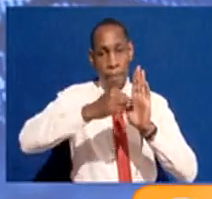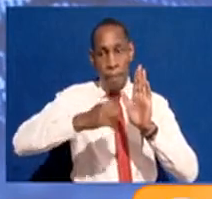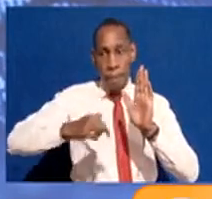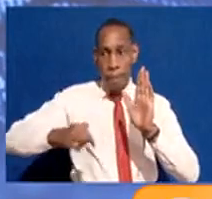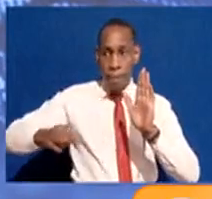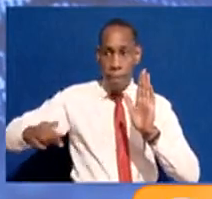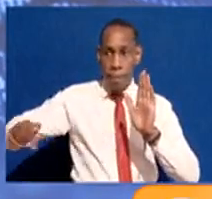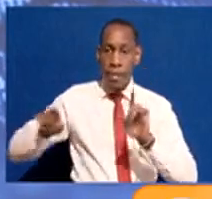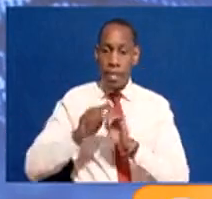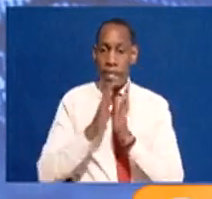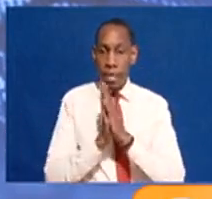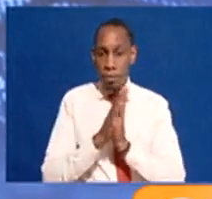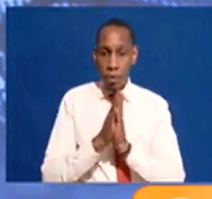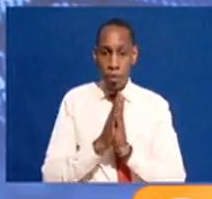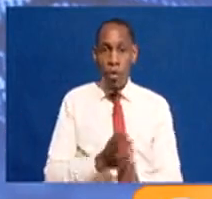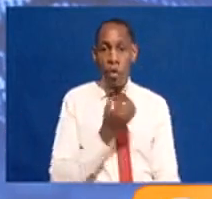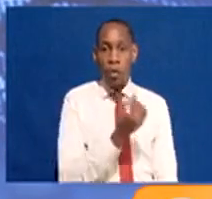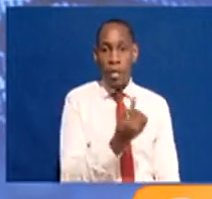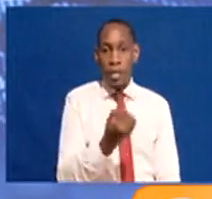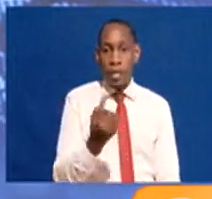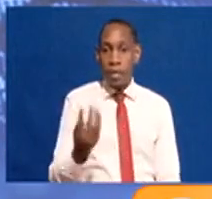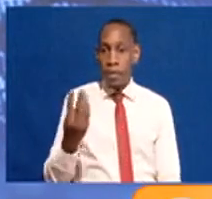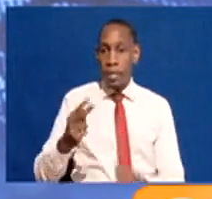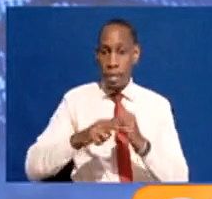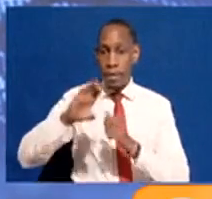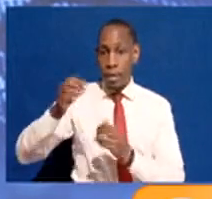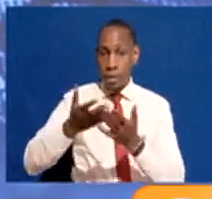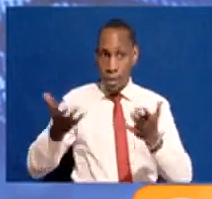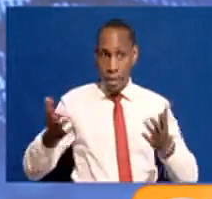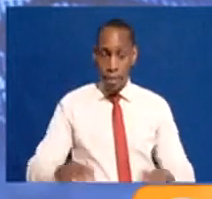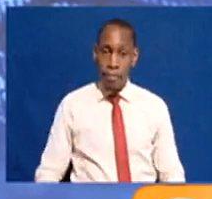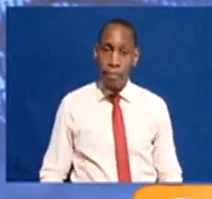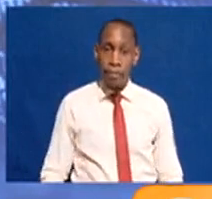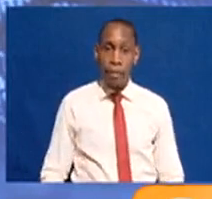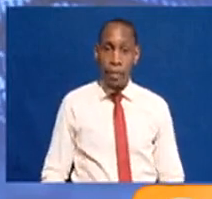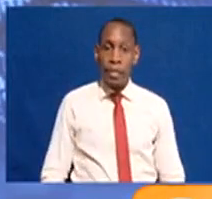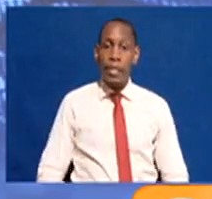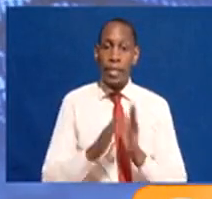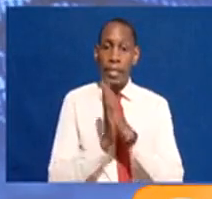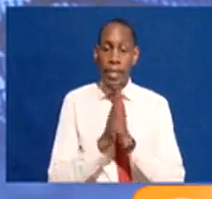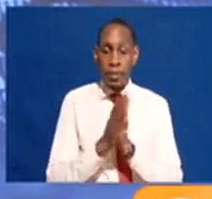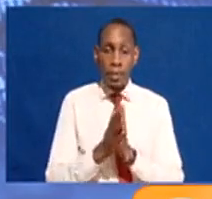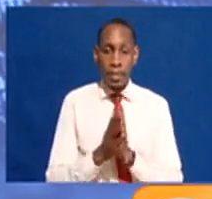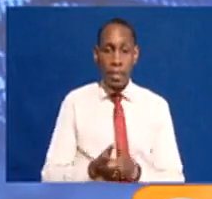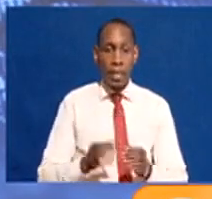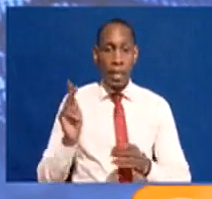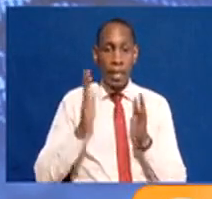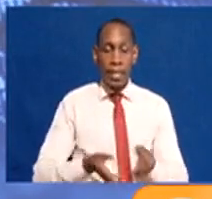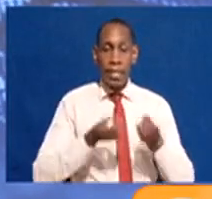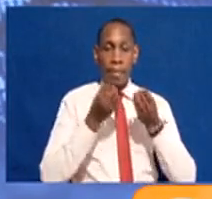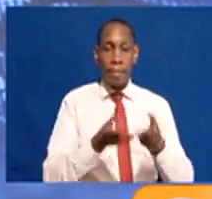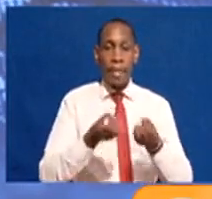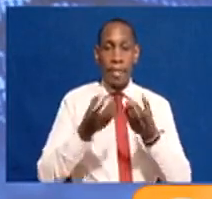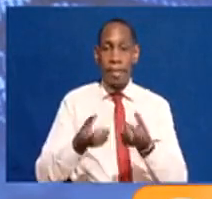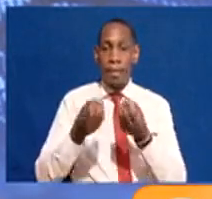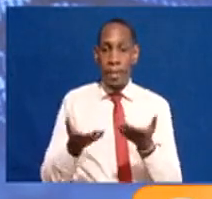exact same tales from each of the 47 counties. These are stories of many Kenyans that they